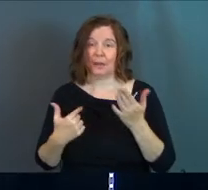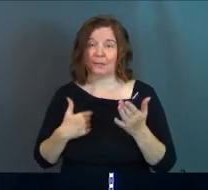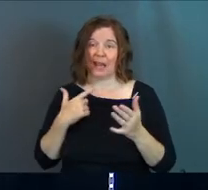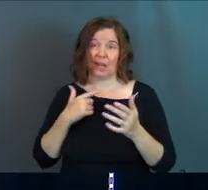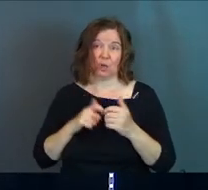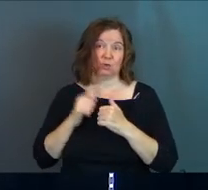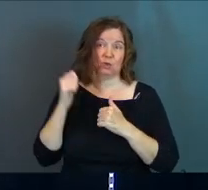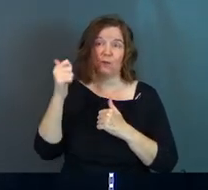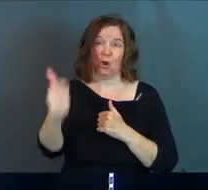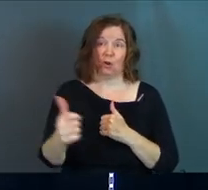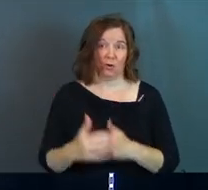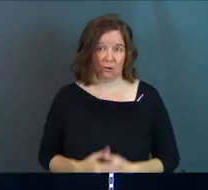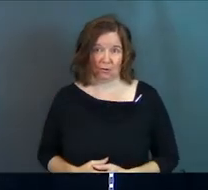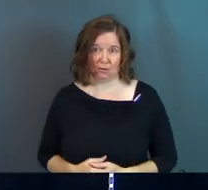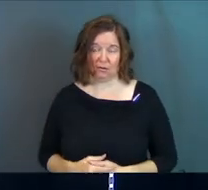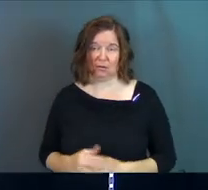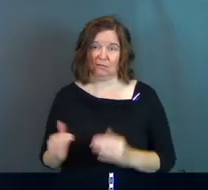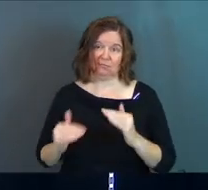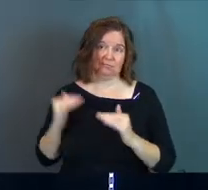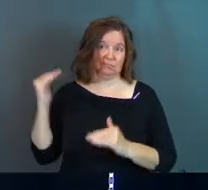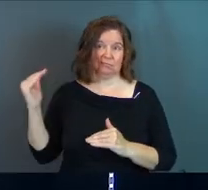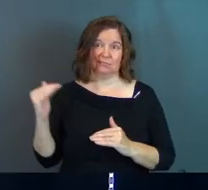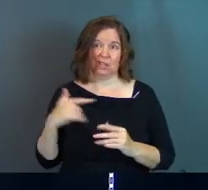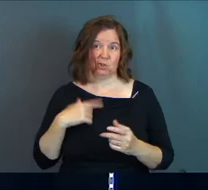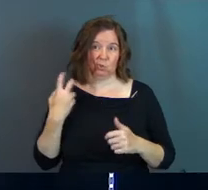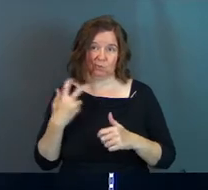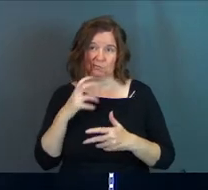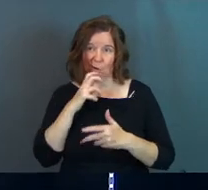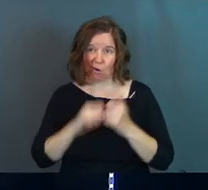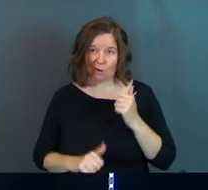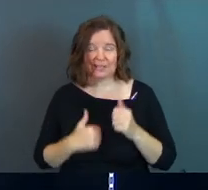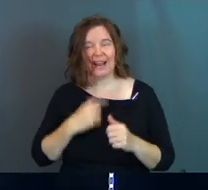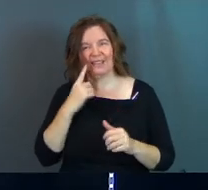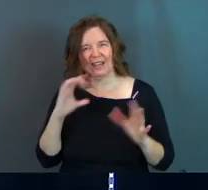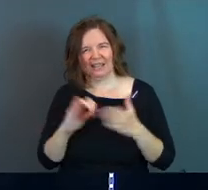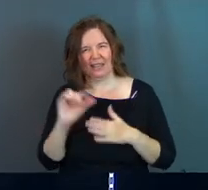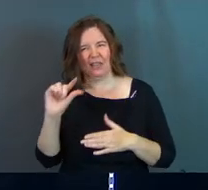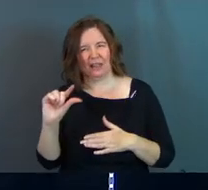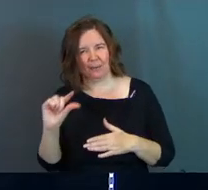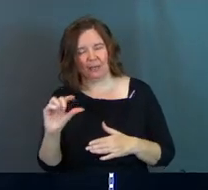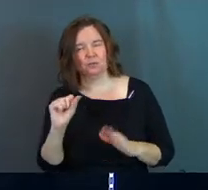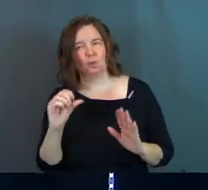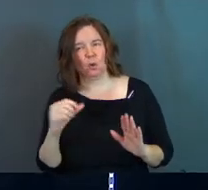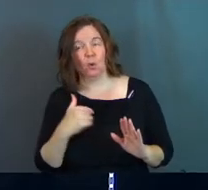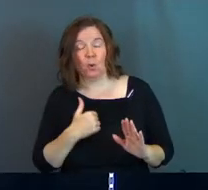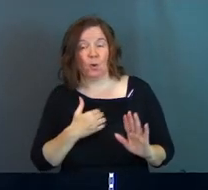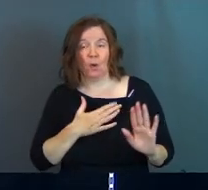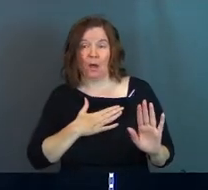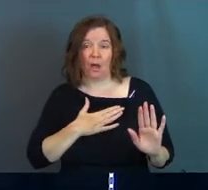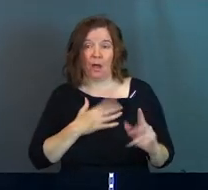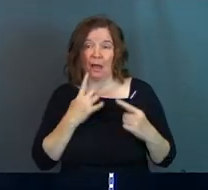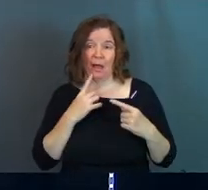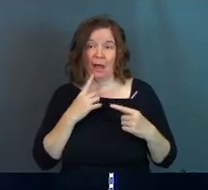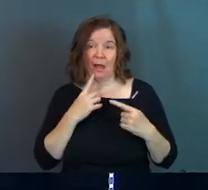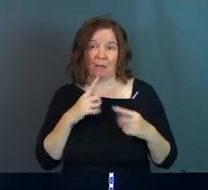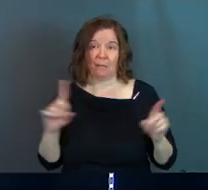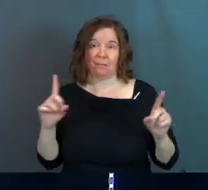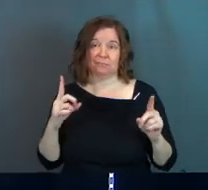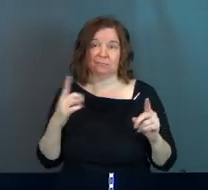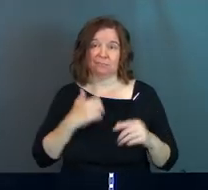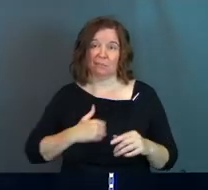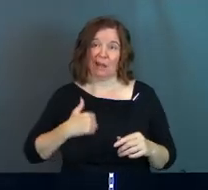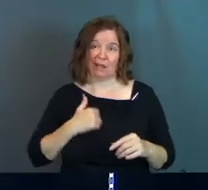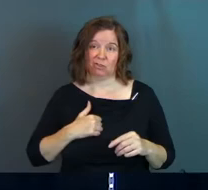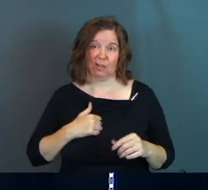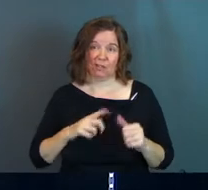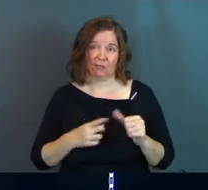I'll go too far, get too harsh. And I think I did that a bit here. So I publicly apologize first service,